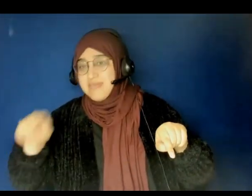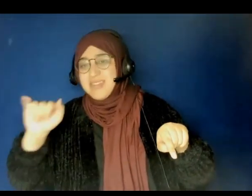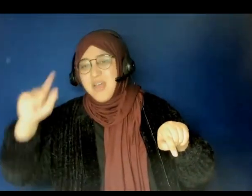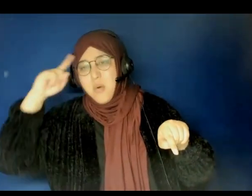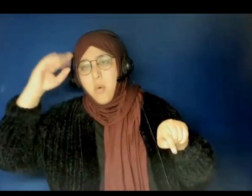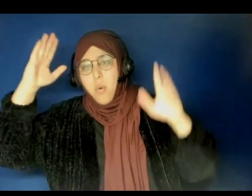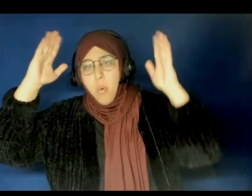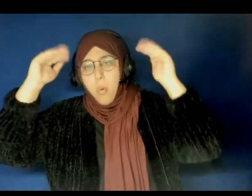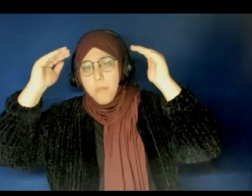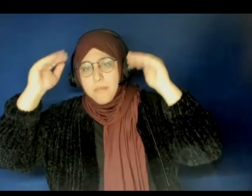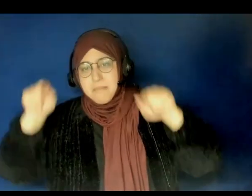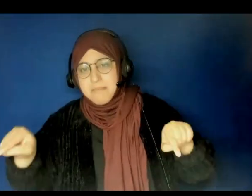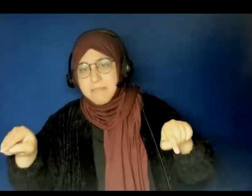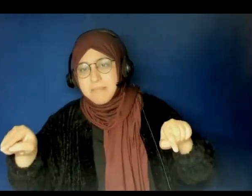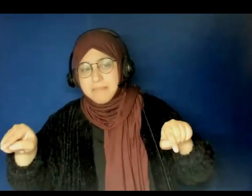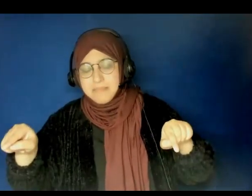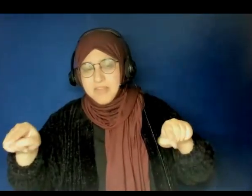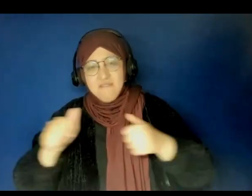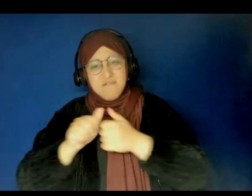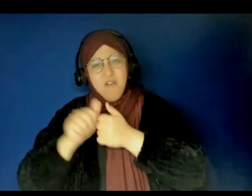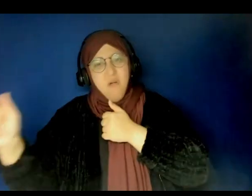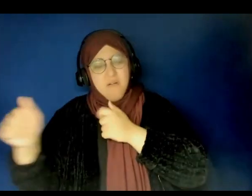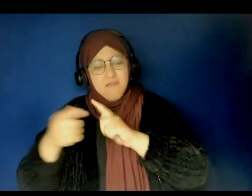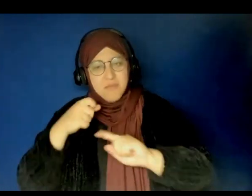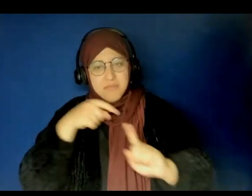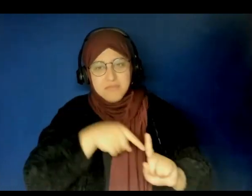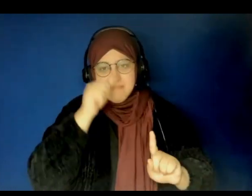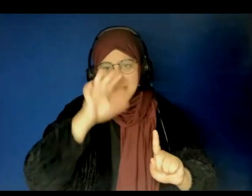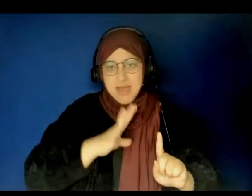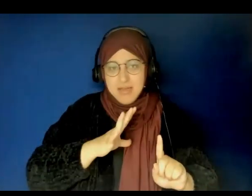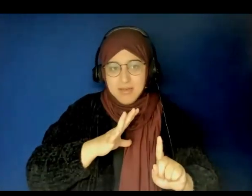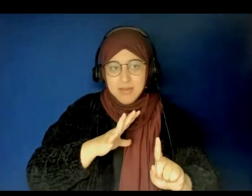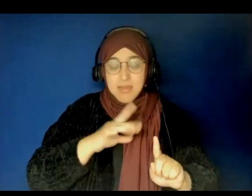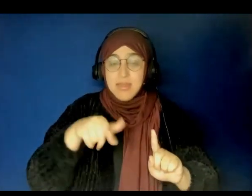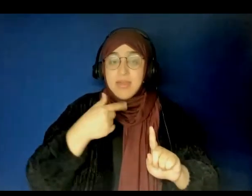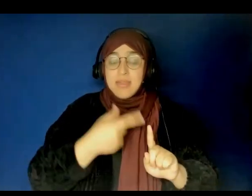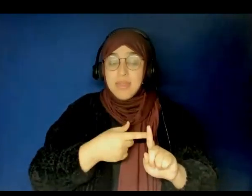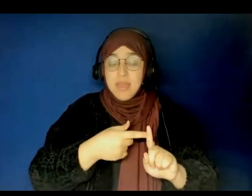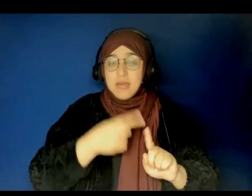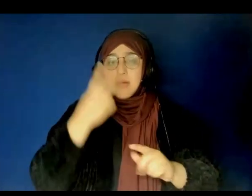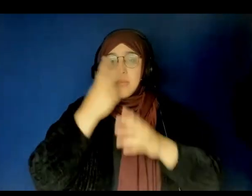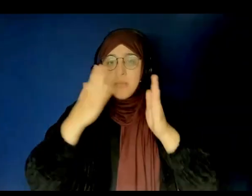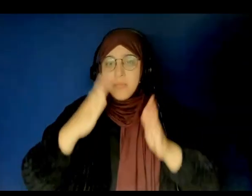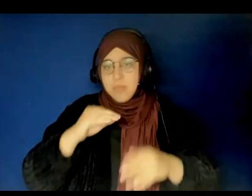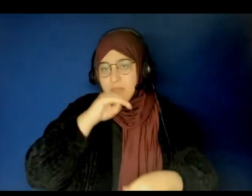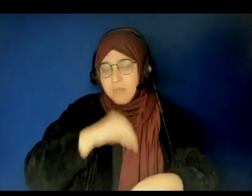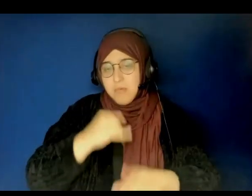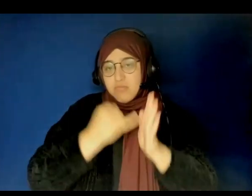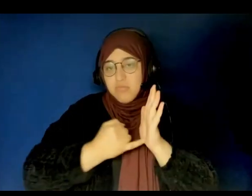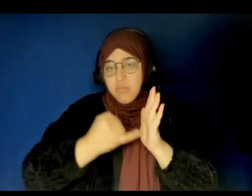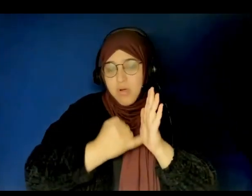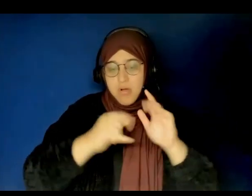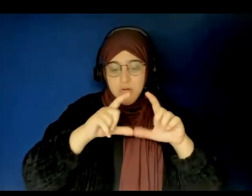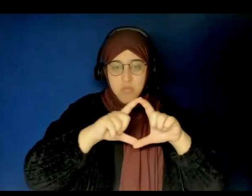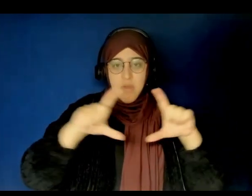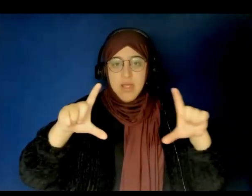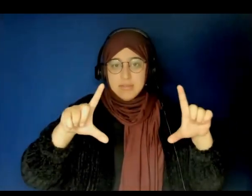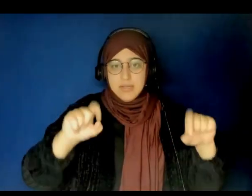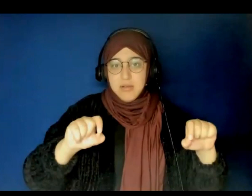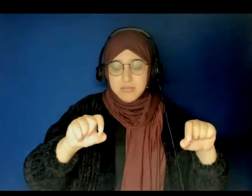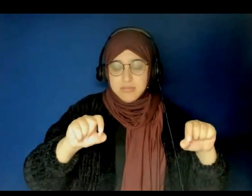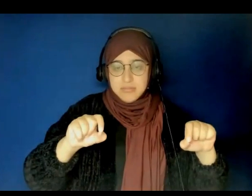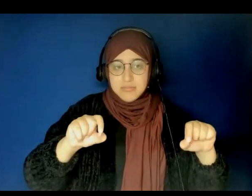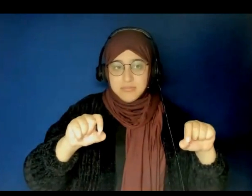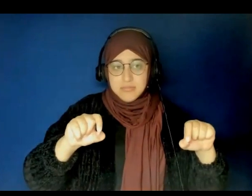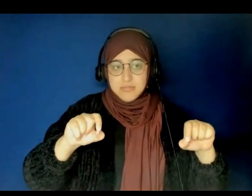him. And then he drew a rectangle around that line with one